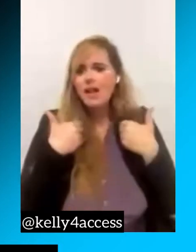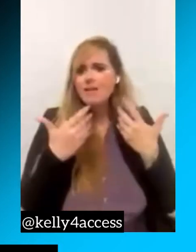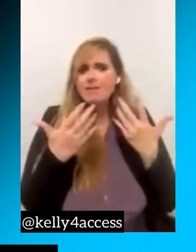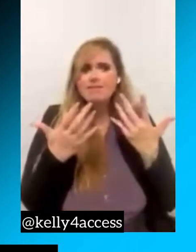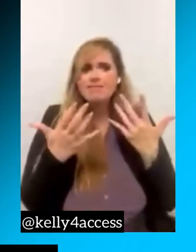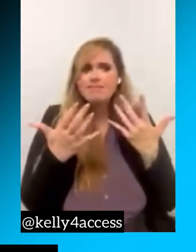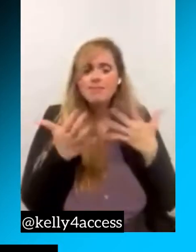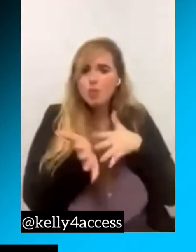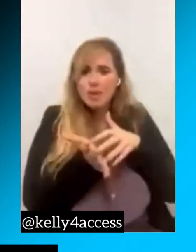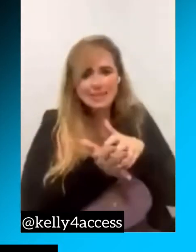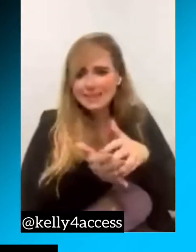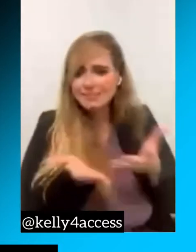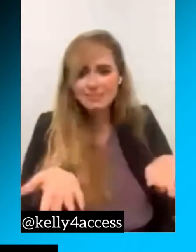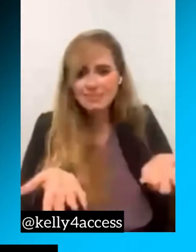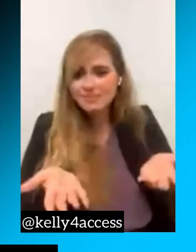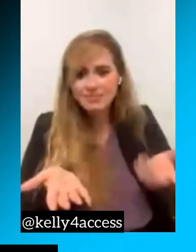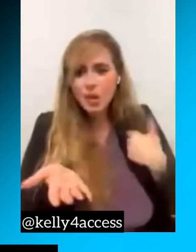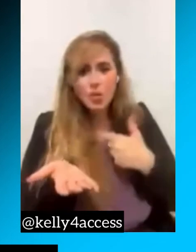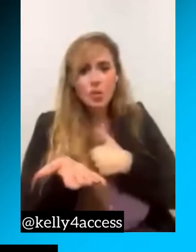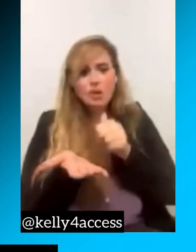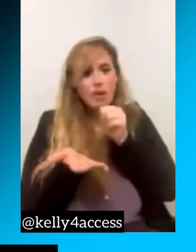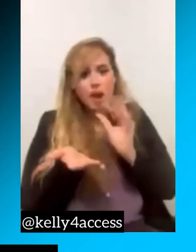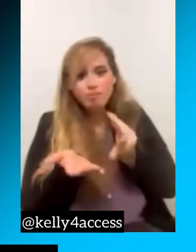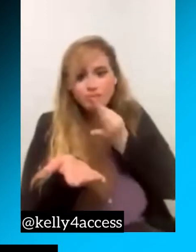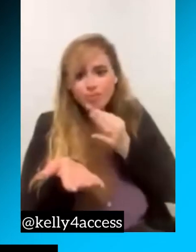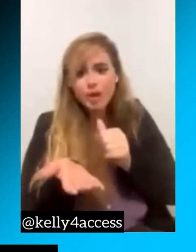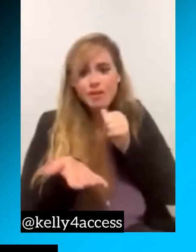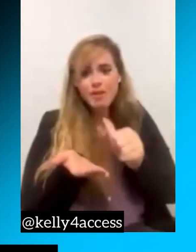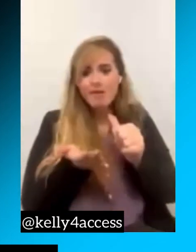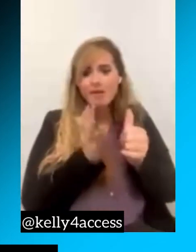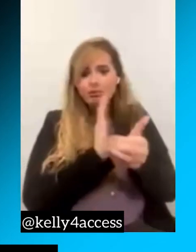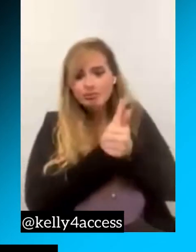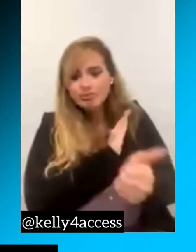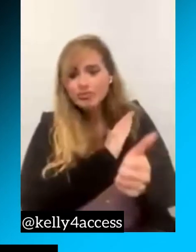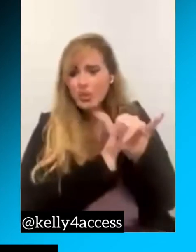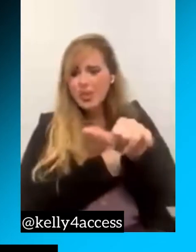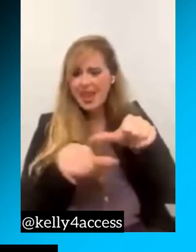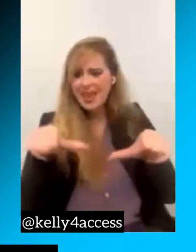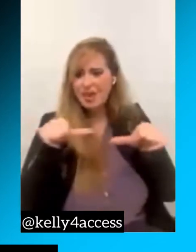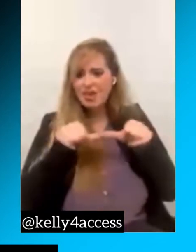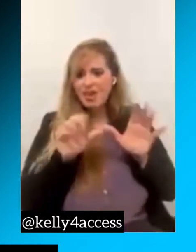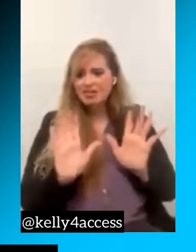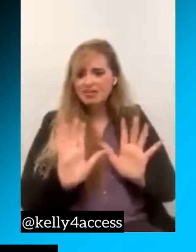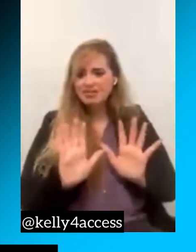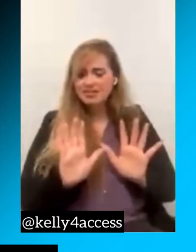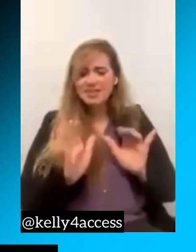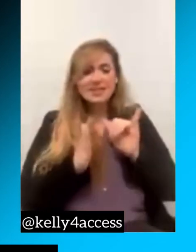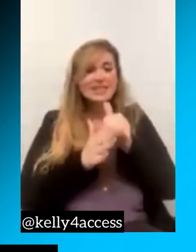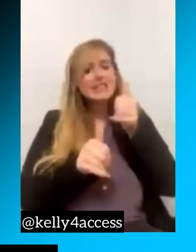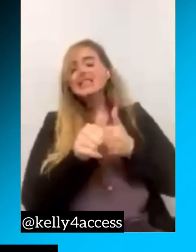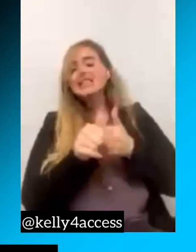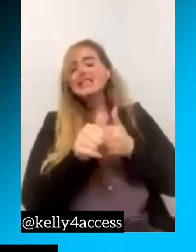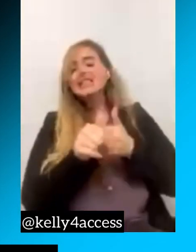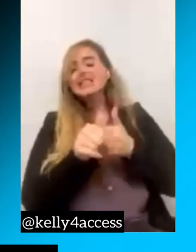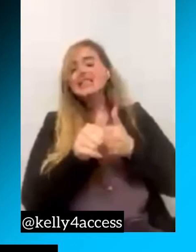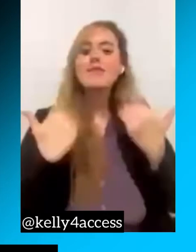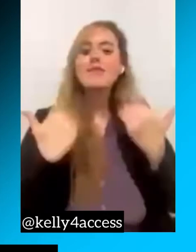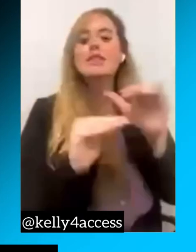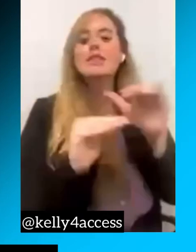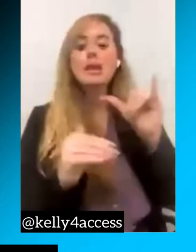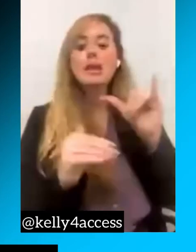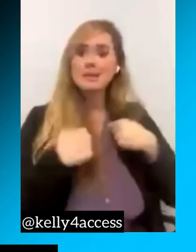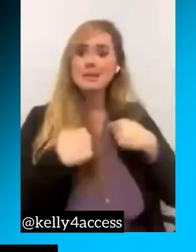We do not excel in that area. And that's why there are therapists that work specifically, like myself, that work specifically with